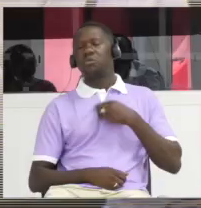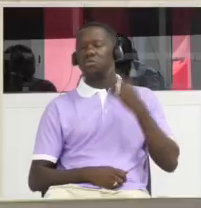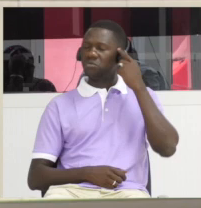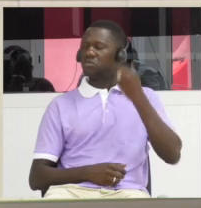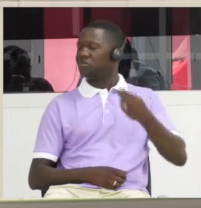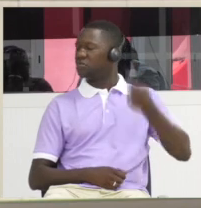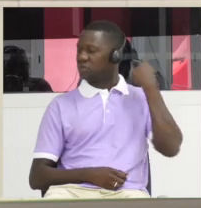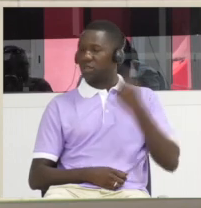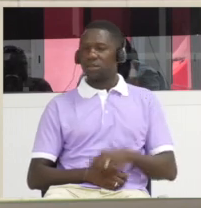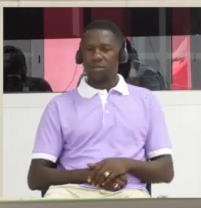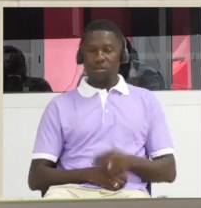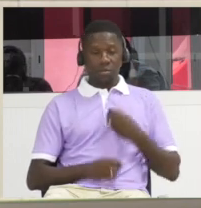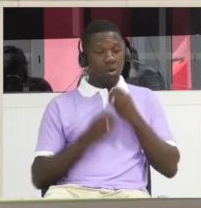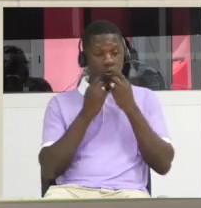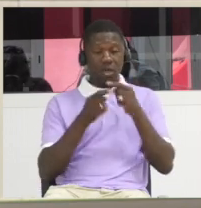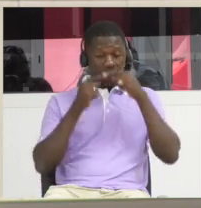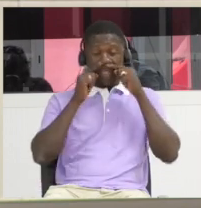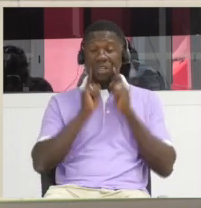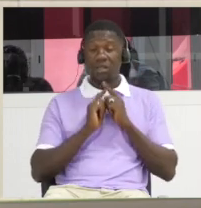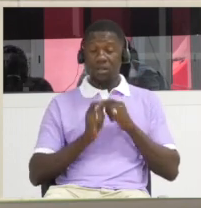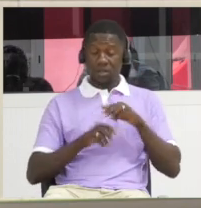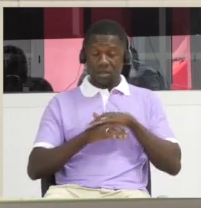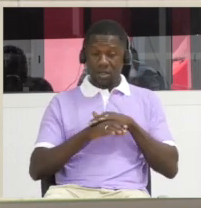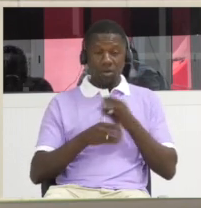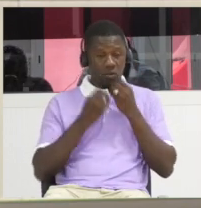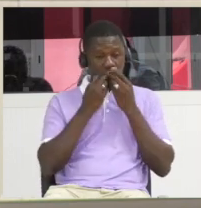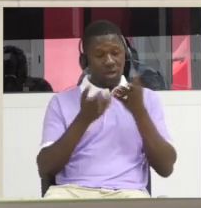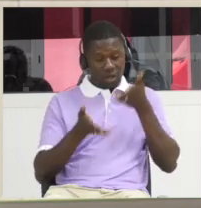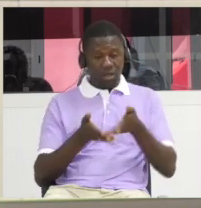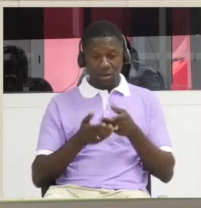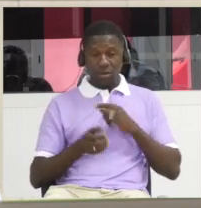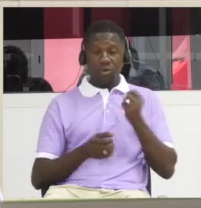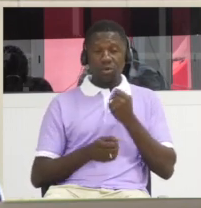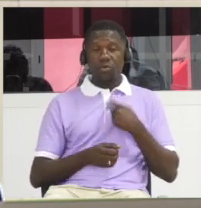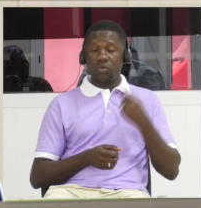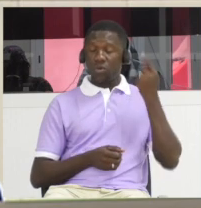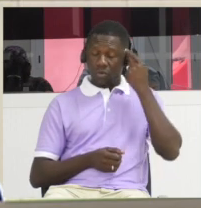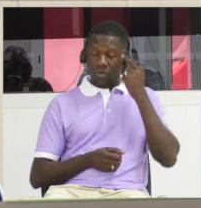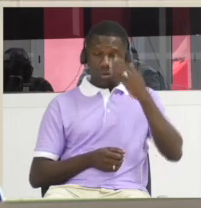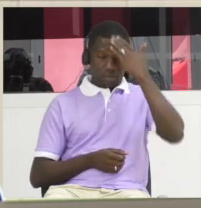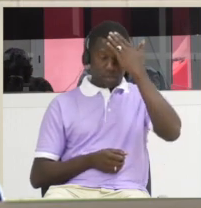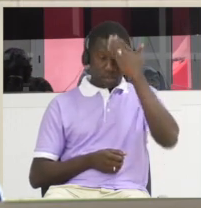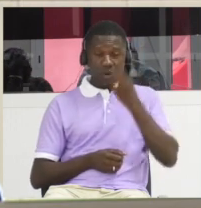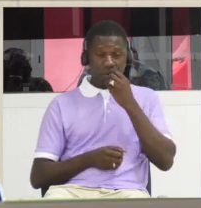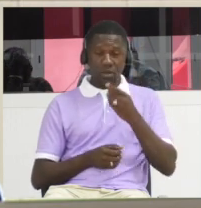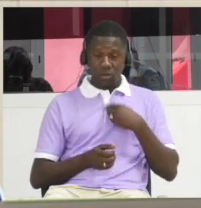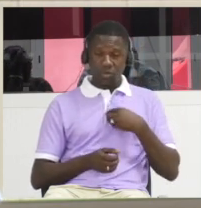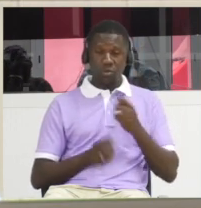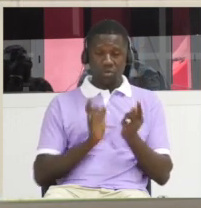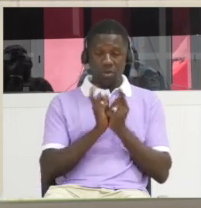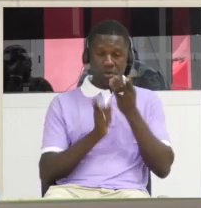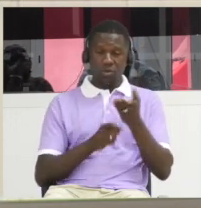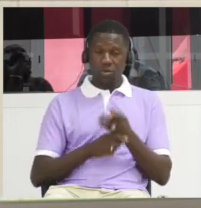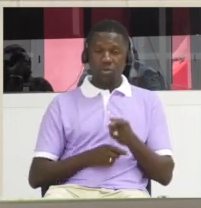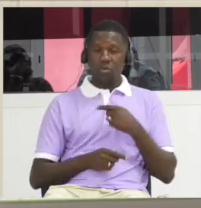unfolded? I told Singate that we are here because the president wants, we understand that you guys